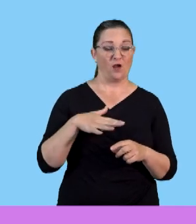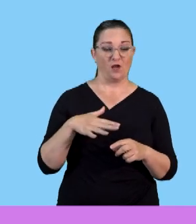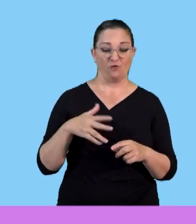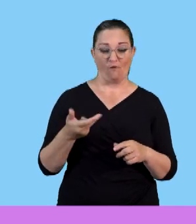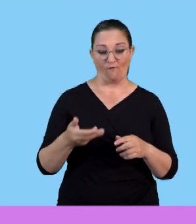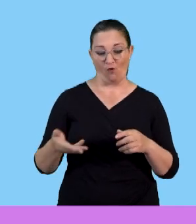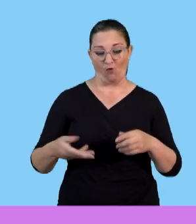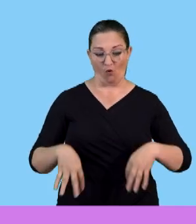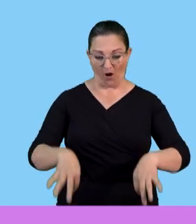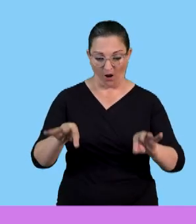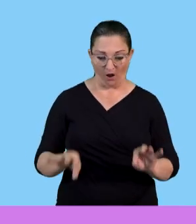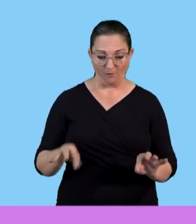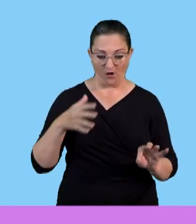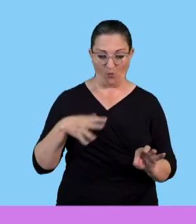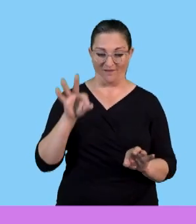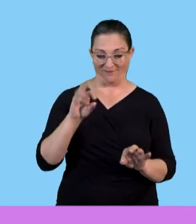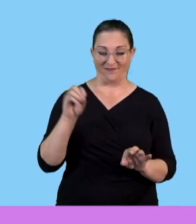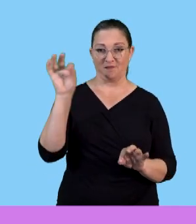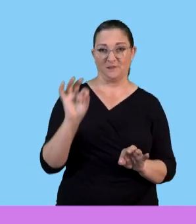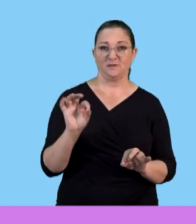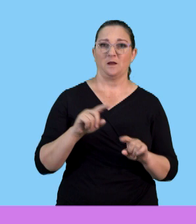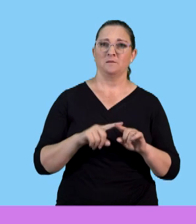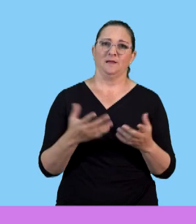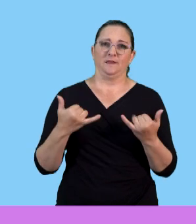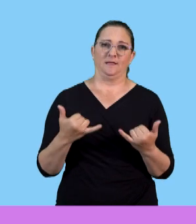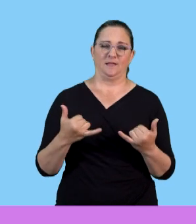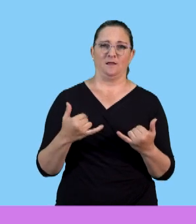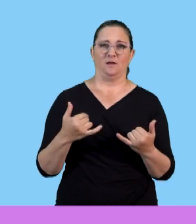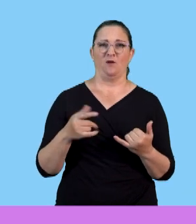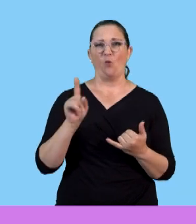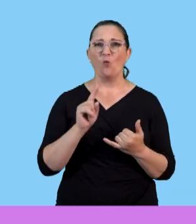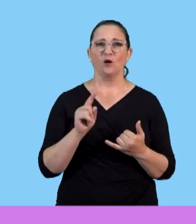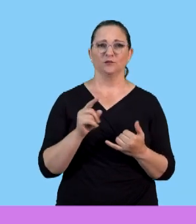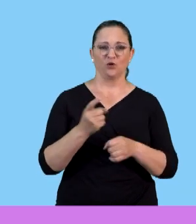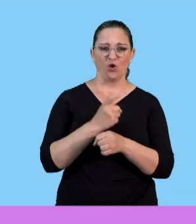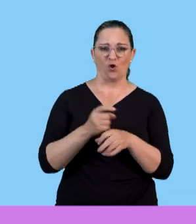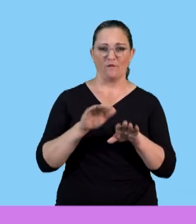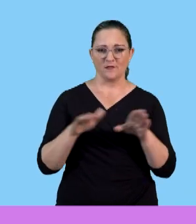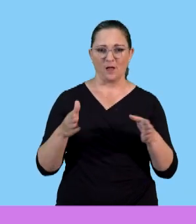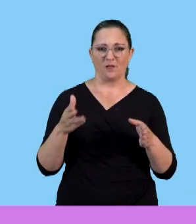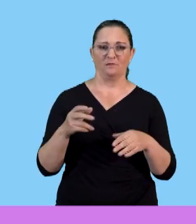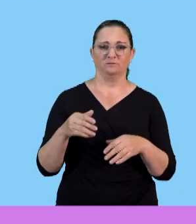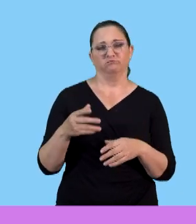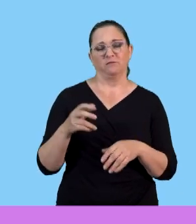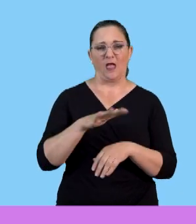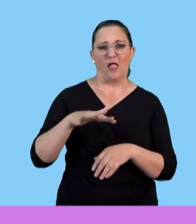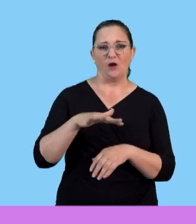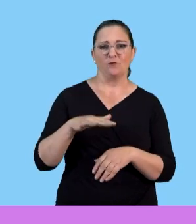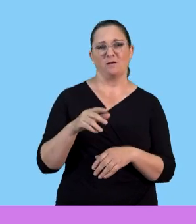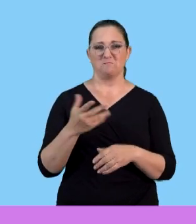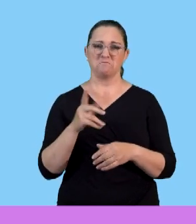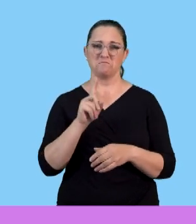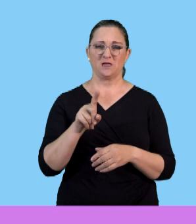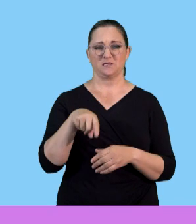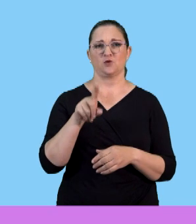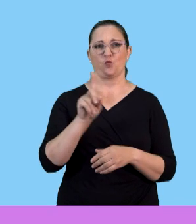carpet shown below, what must the area of the coffee table be? So what she wants to do is she wants to buy a